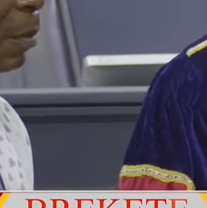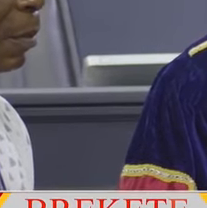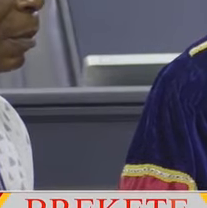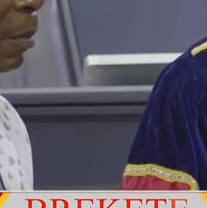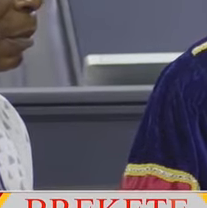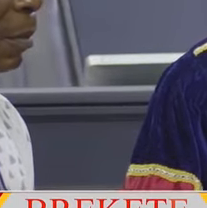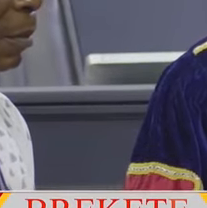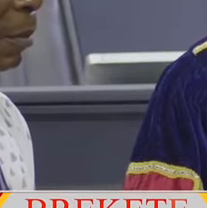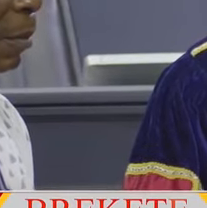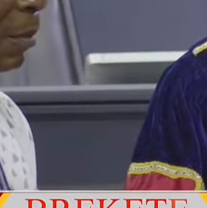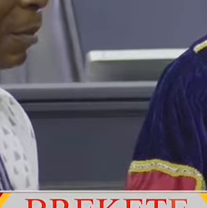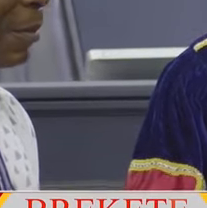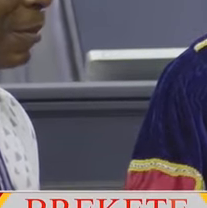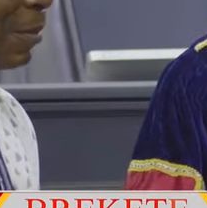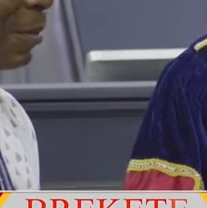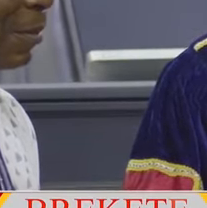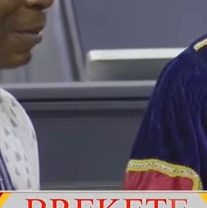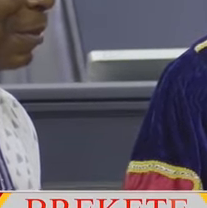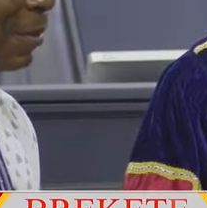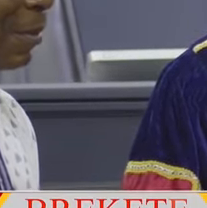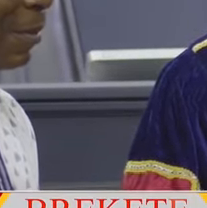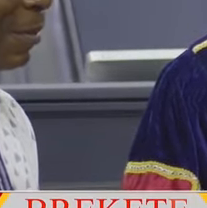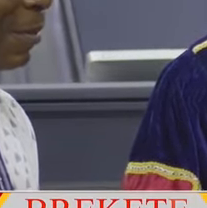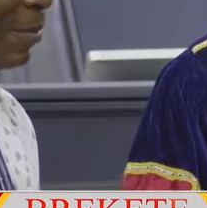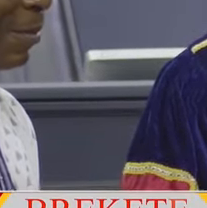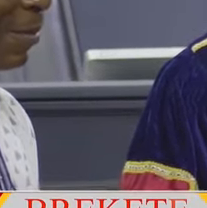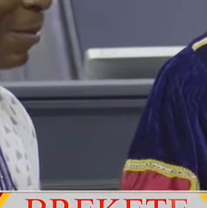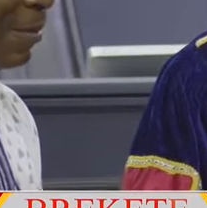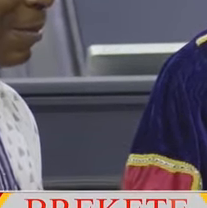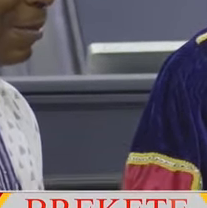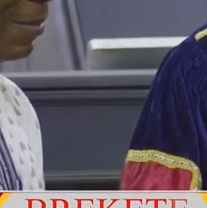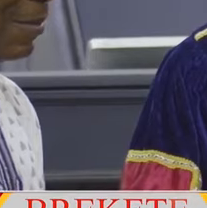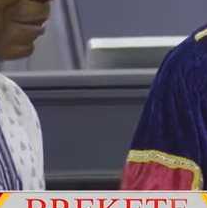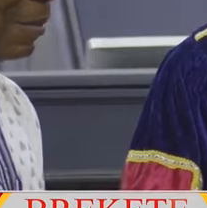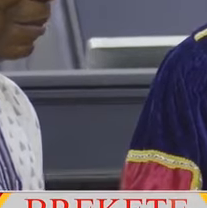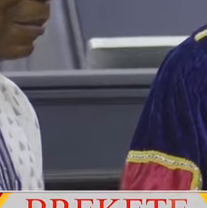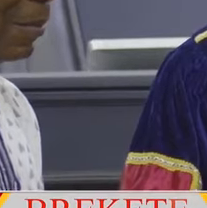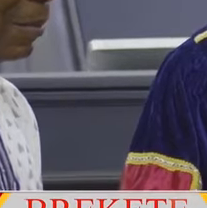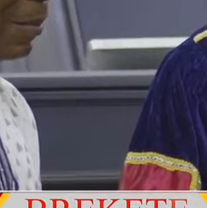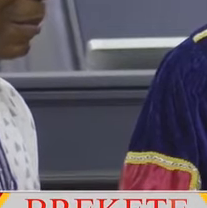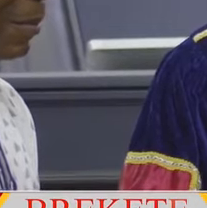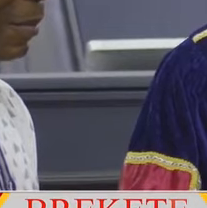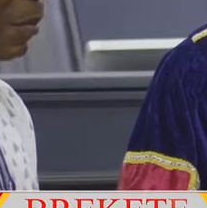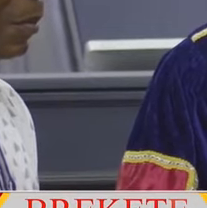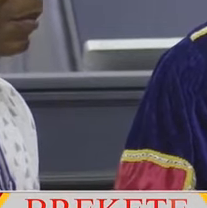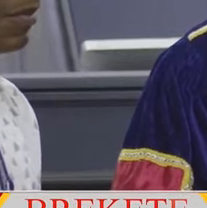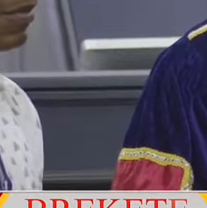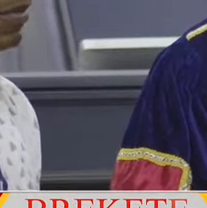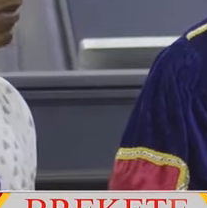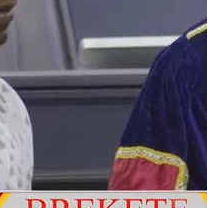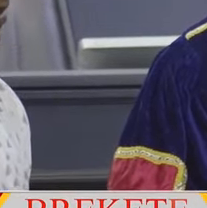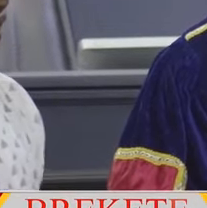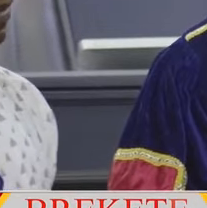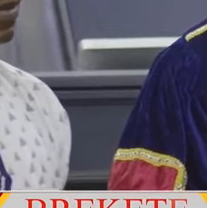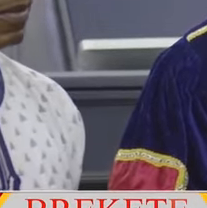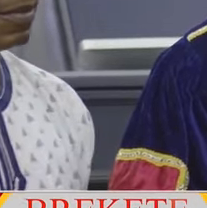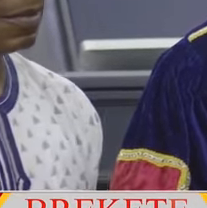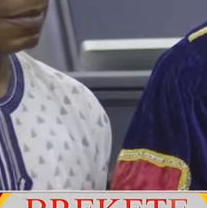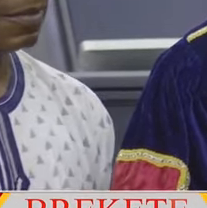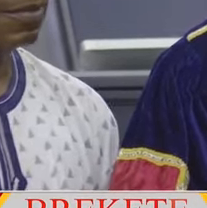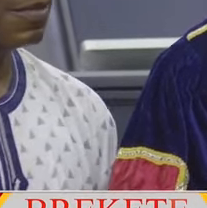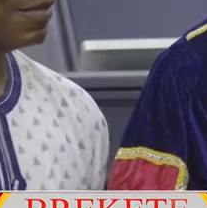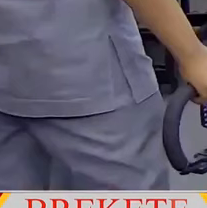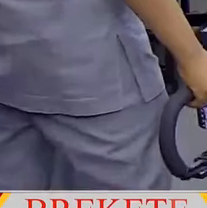State Council of Chief, my humble self, the registrar there, and these are the principal officers